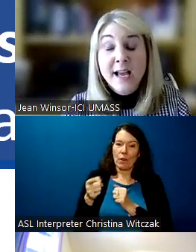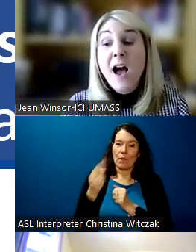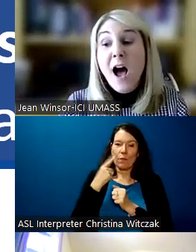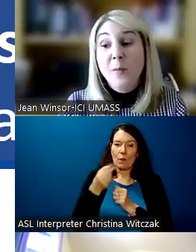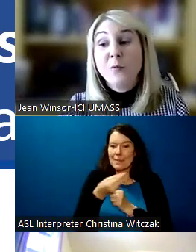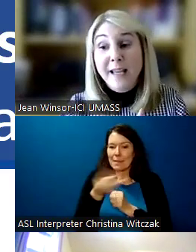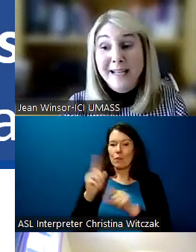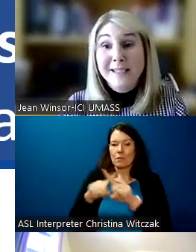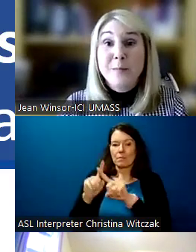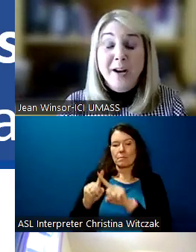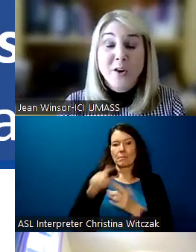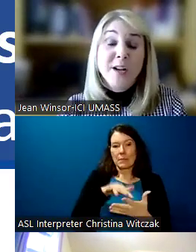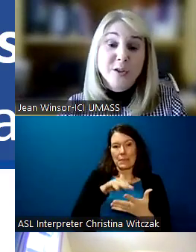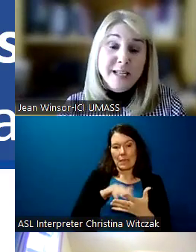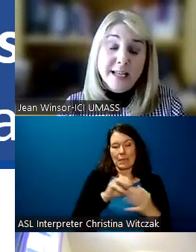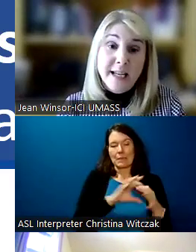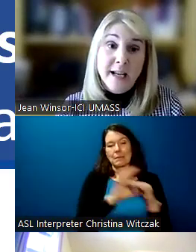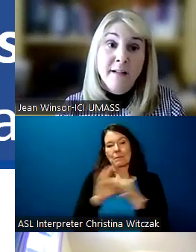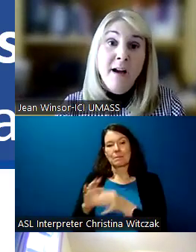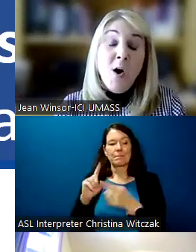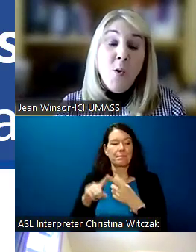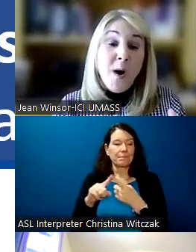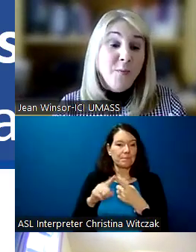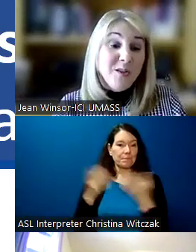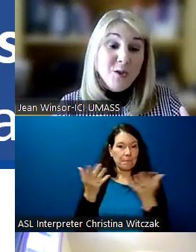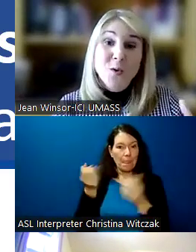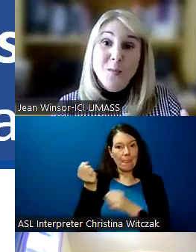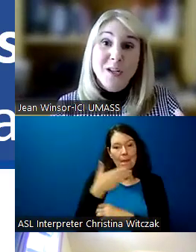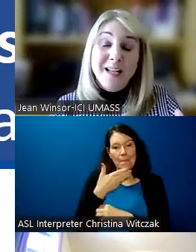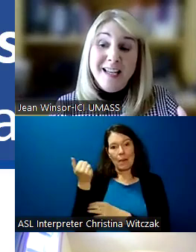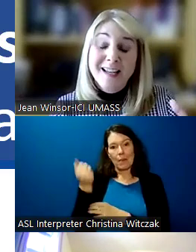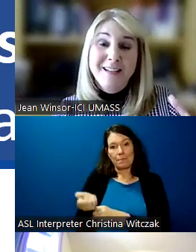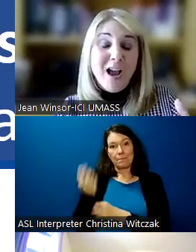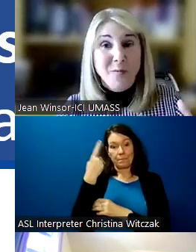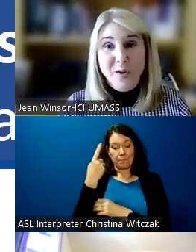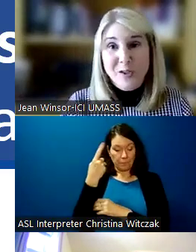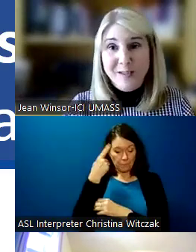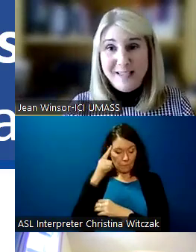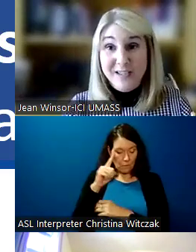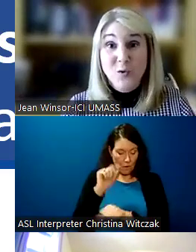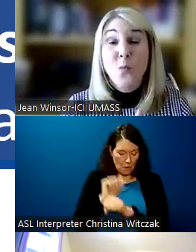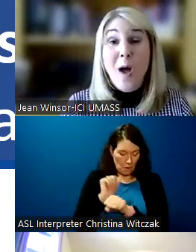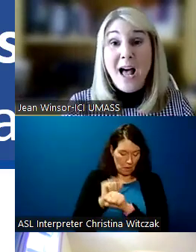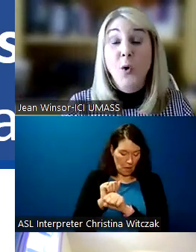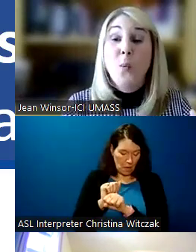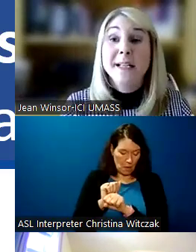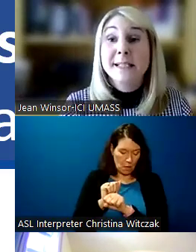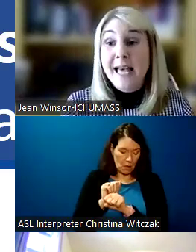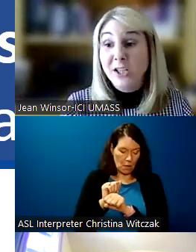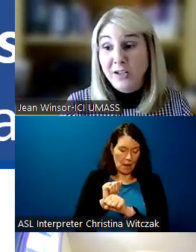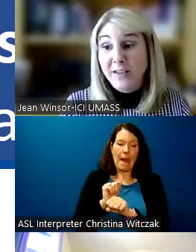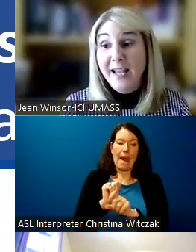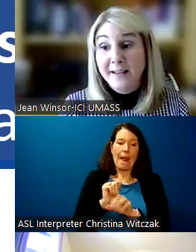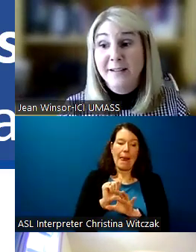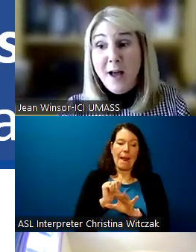studies related to better understanding when we do community non-work services, well, what does